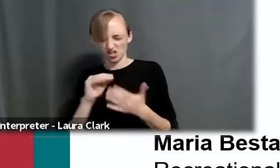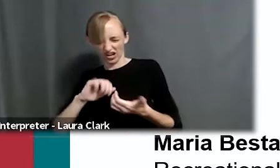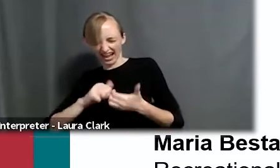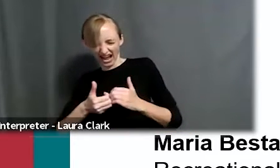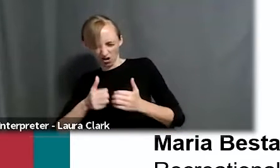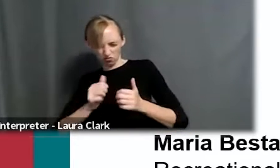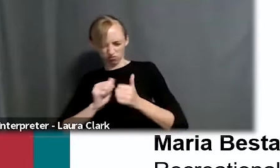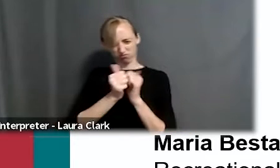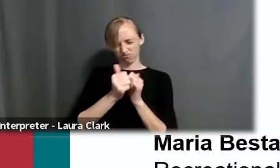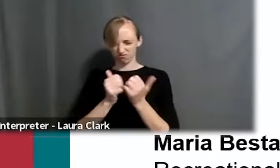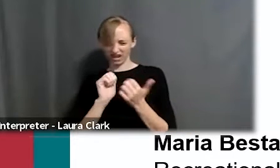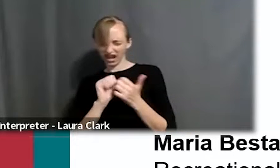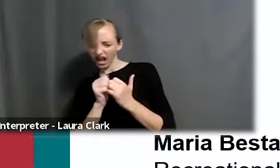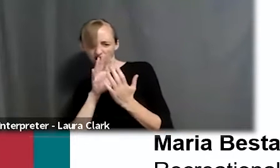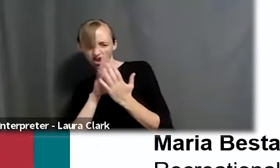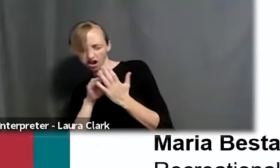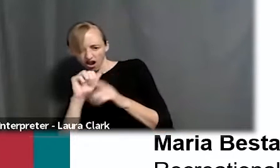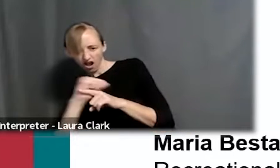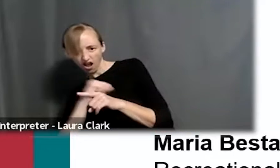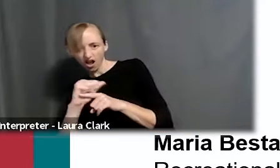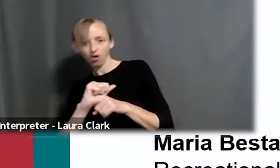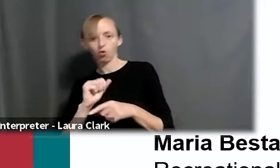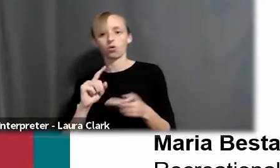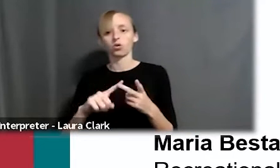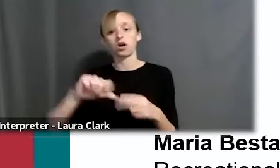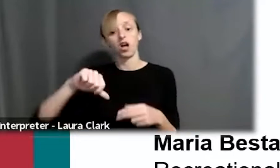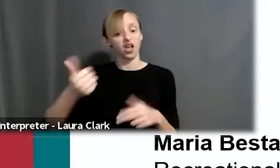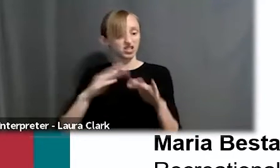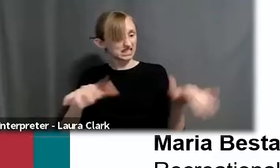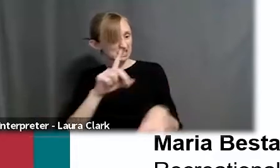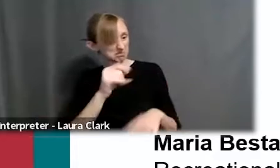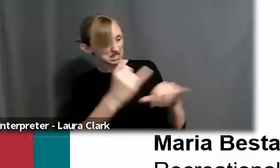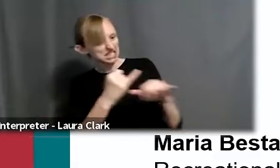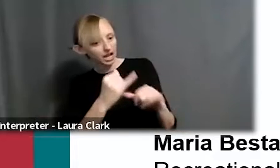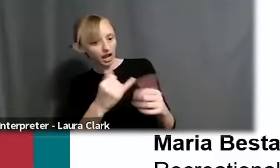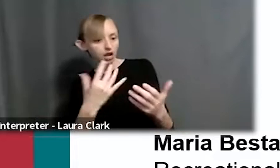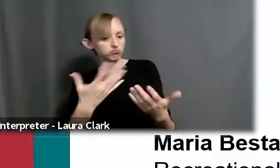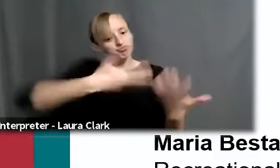or who are just getting involved with other kids who have similar disabilities, and all of the